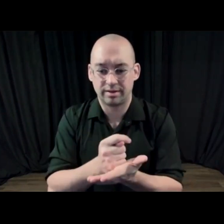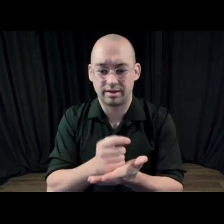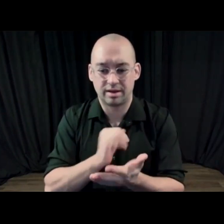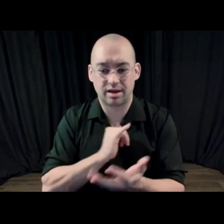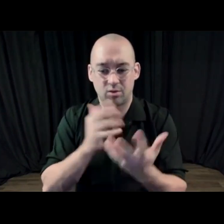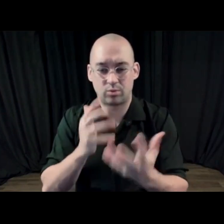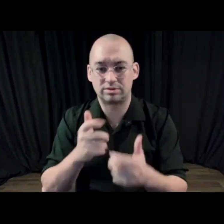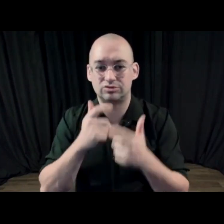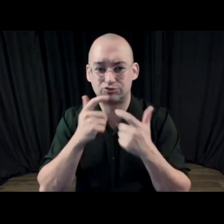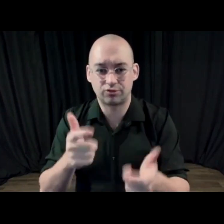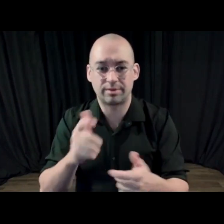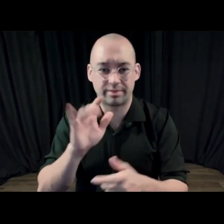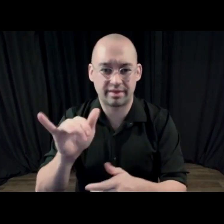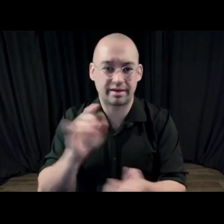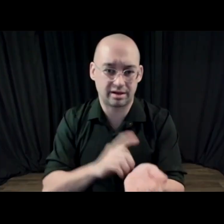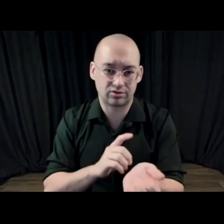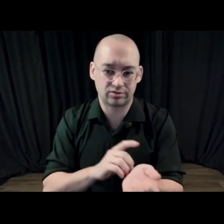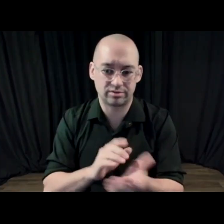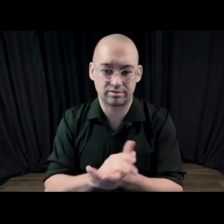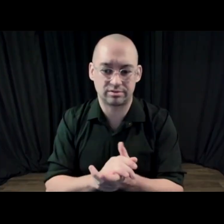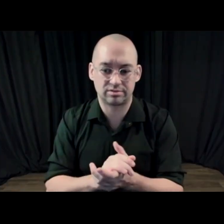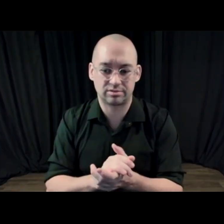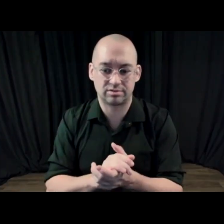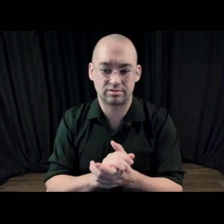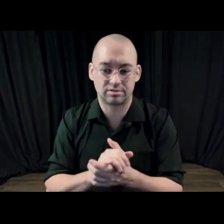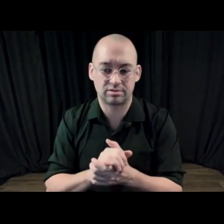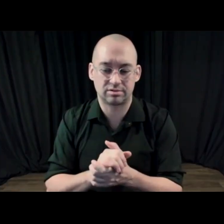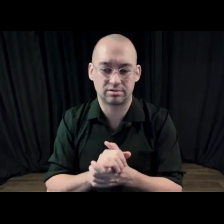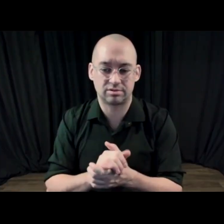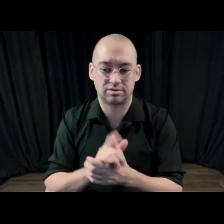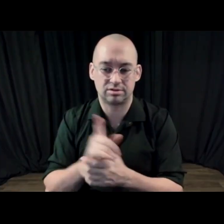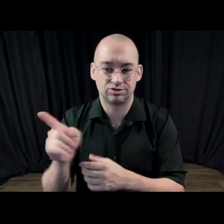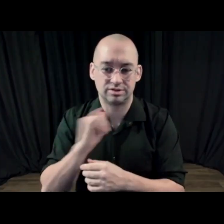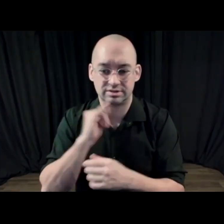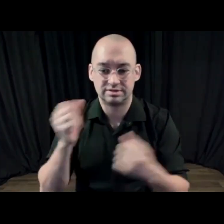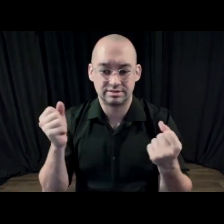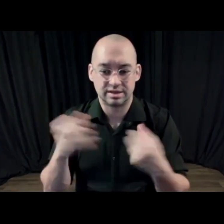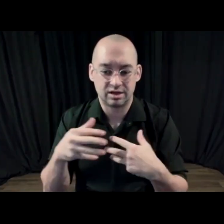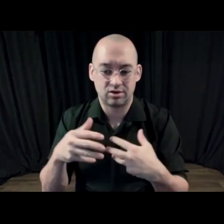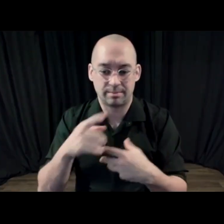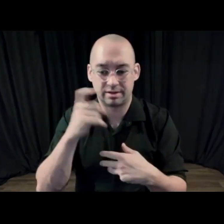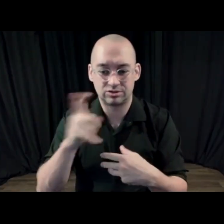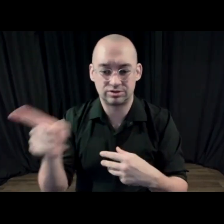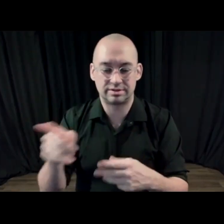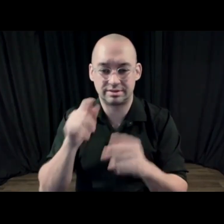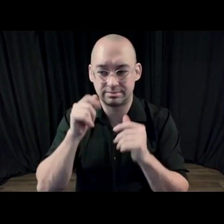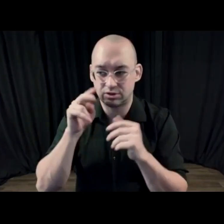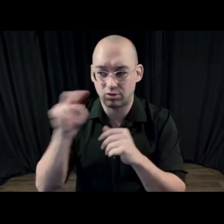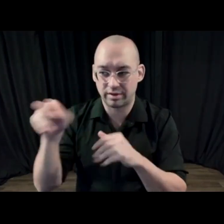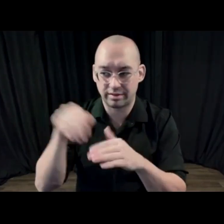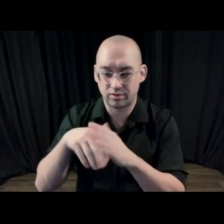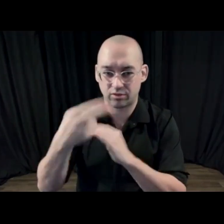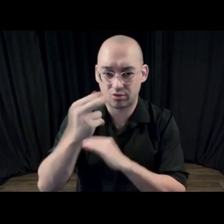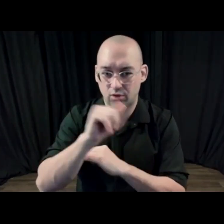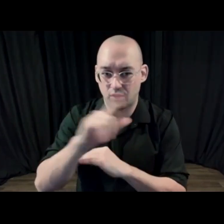scream at the doctor, which I did not, but I wanted to scream that she's scared because she keeps looking down the hall thinking that's going to